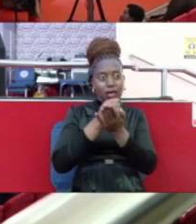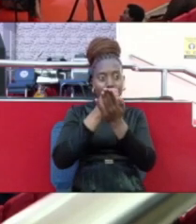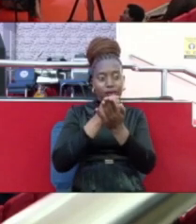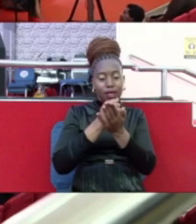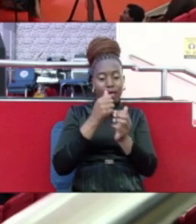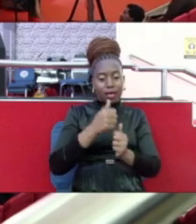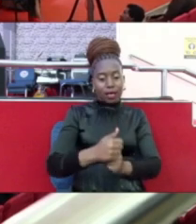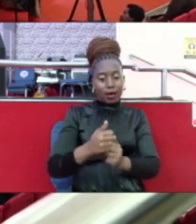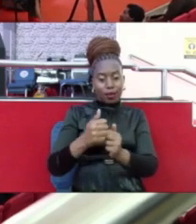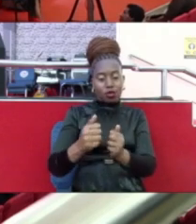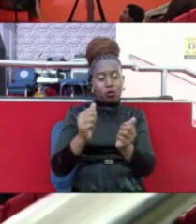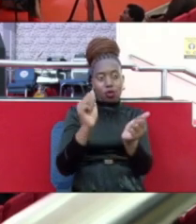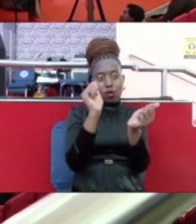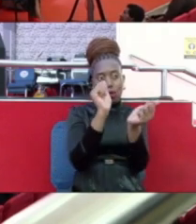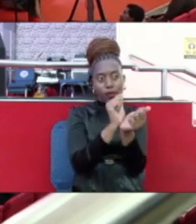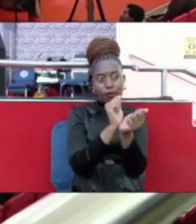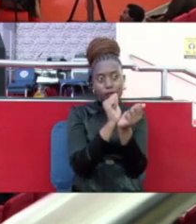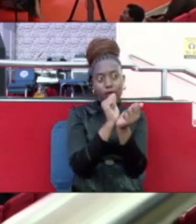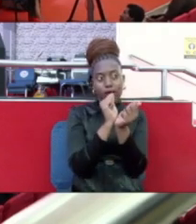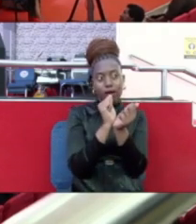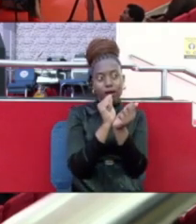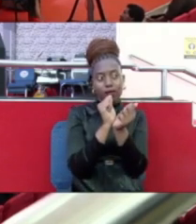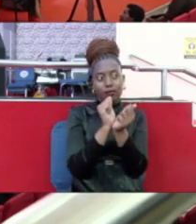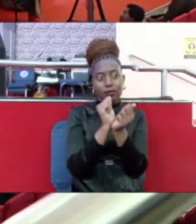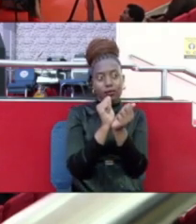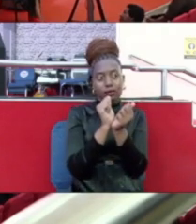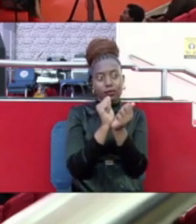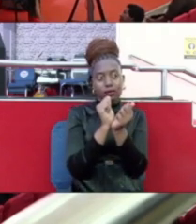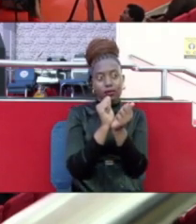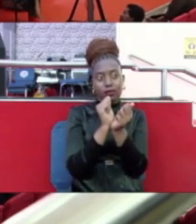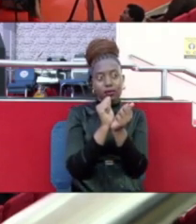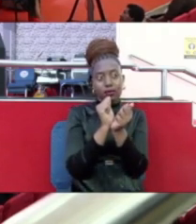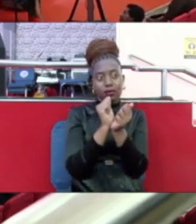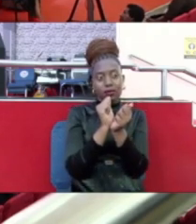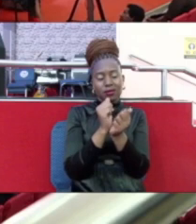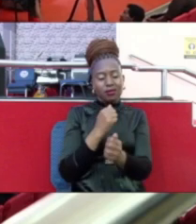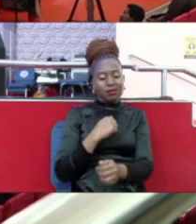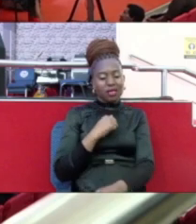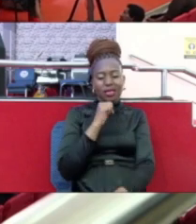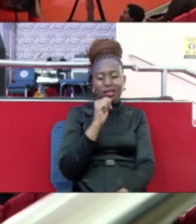And maybe, I don't know, I don't see anybody out there helping them very